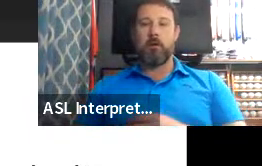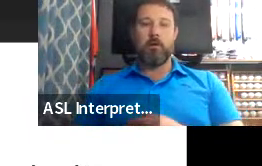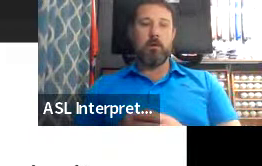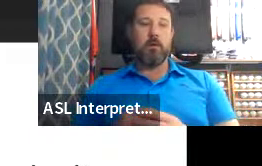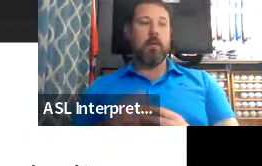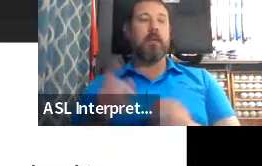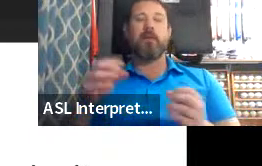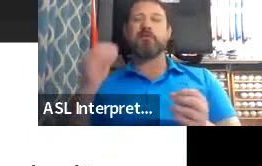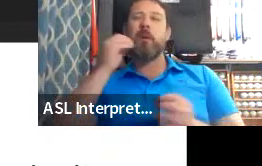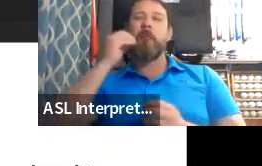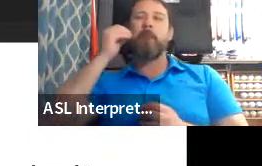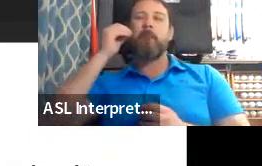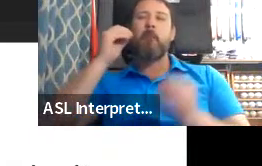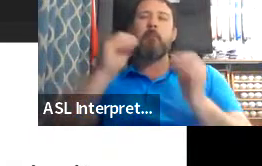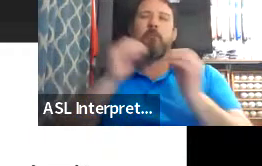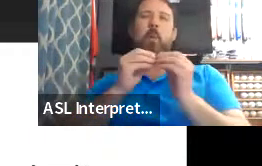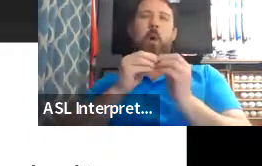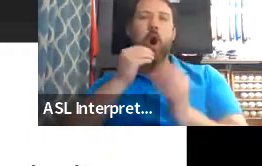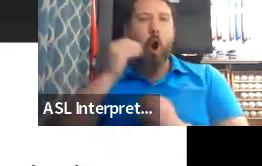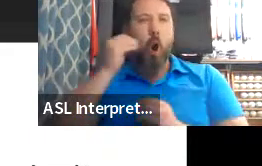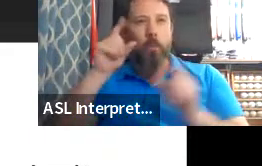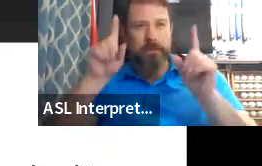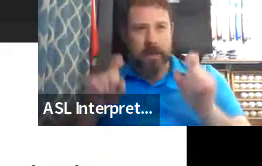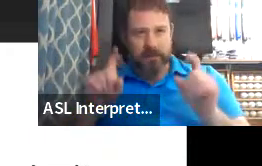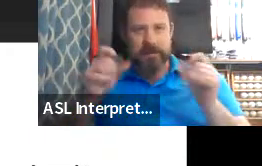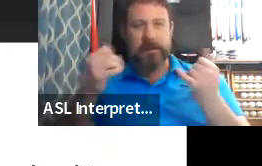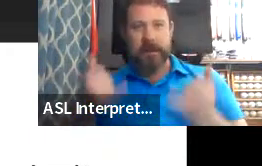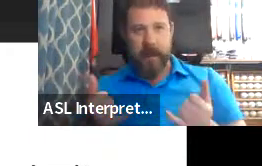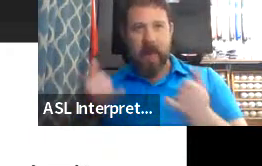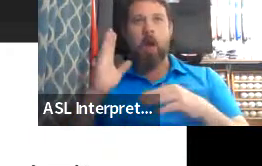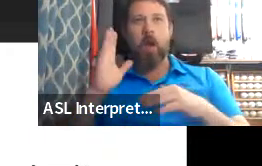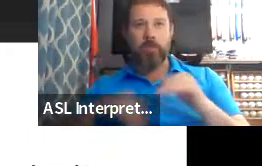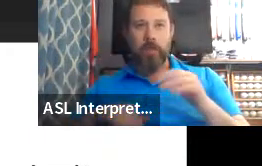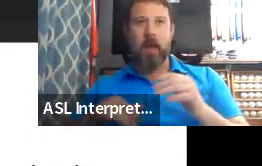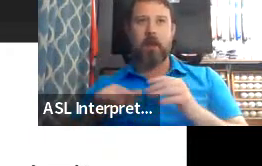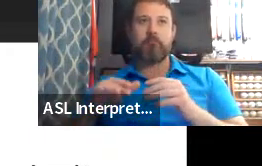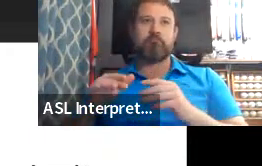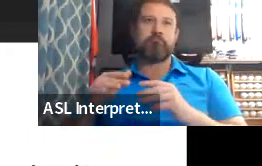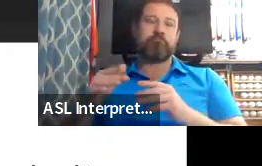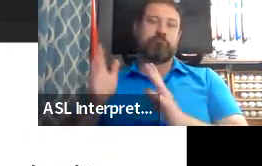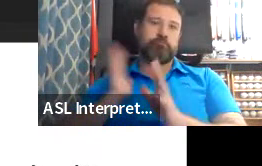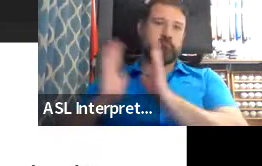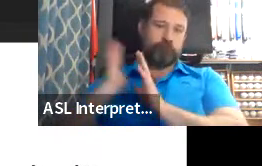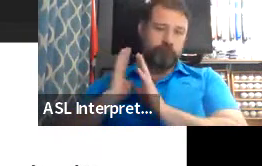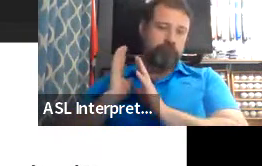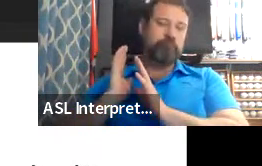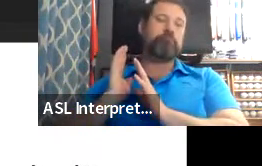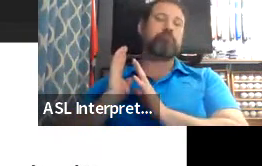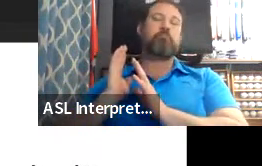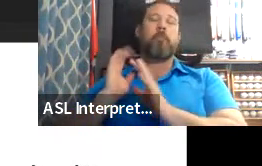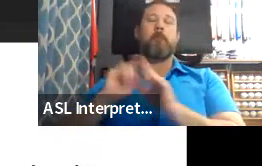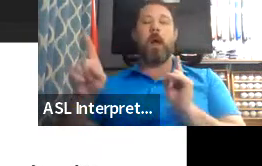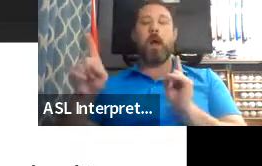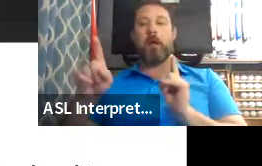there's much more home testing now than there was during those earlier winters.